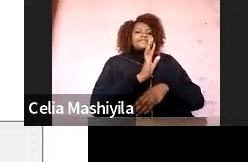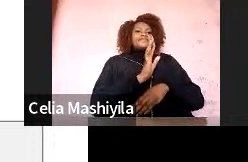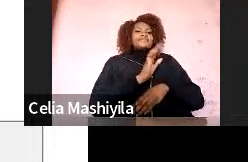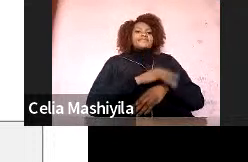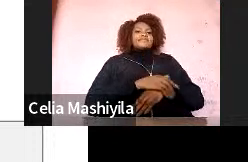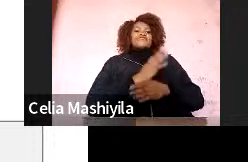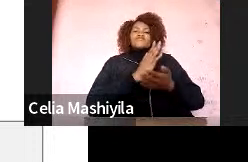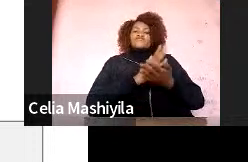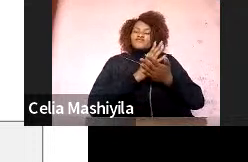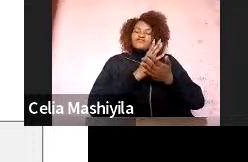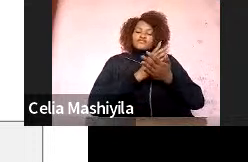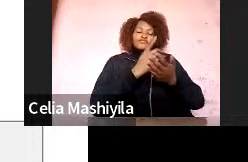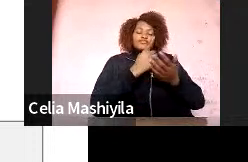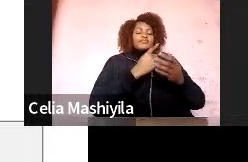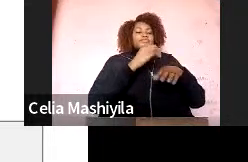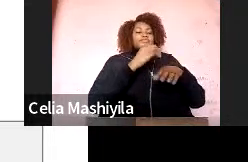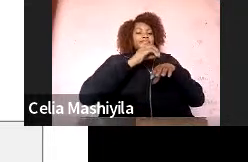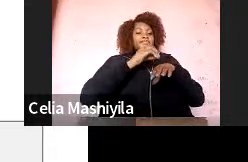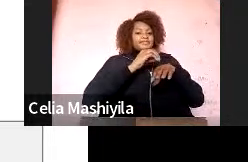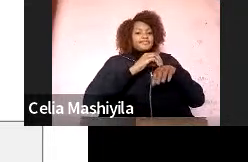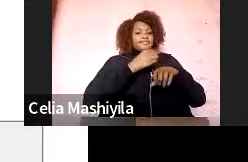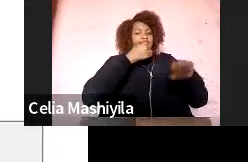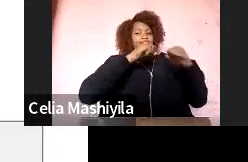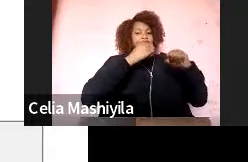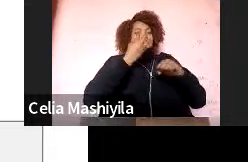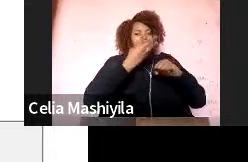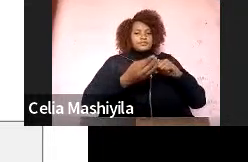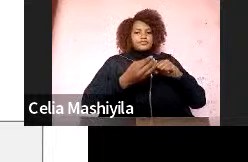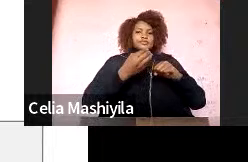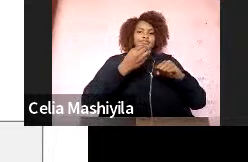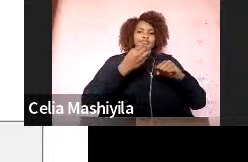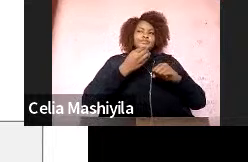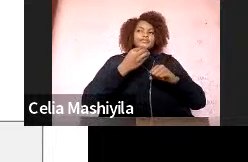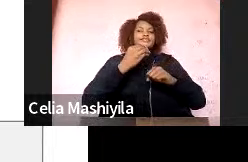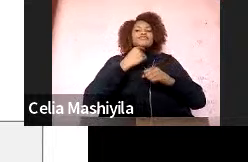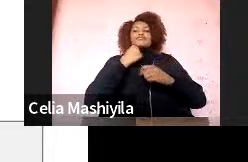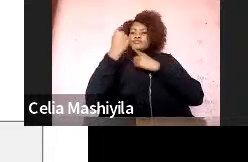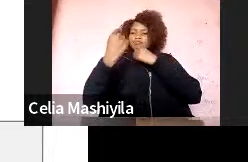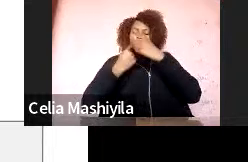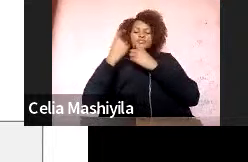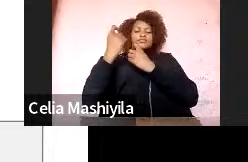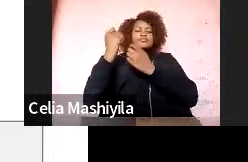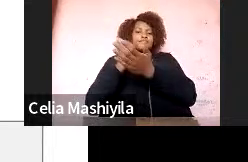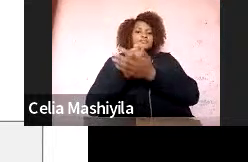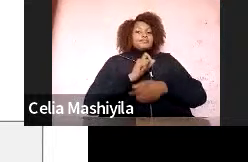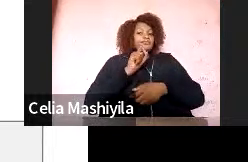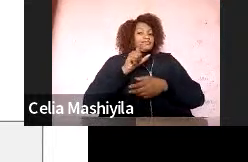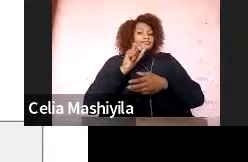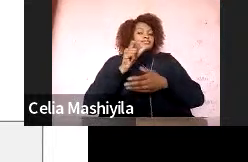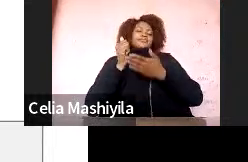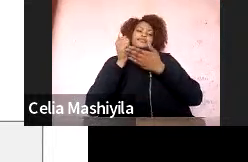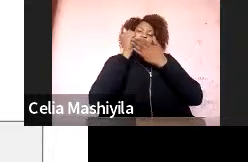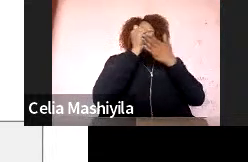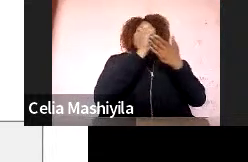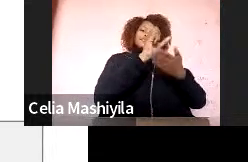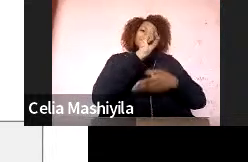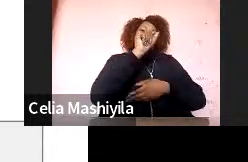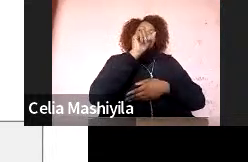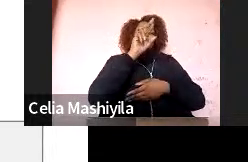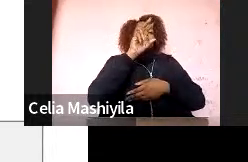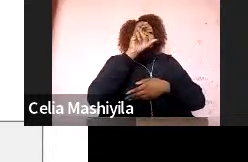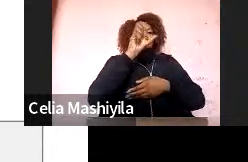your voice. And then this will help SARS either to deal with your issues through